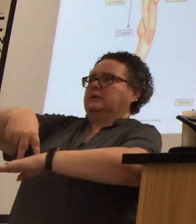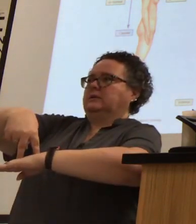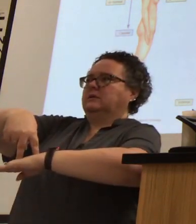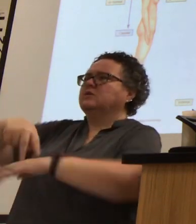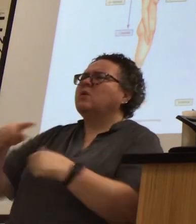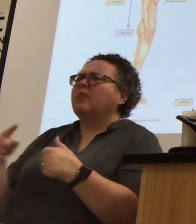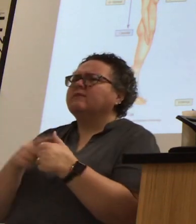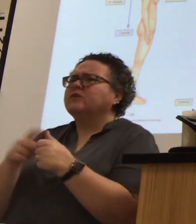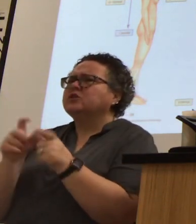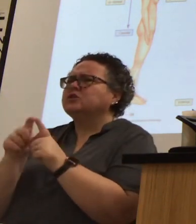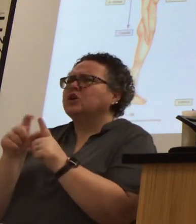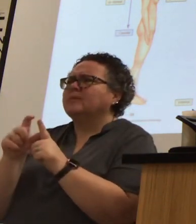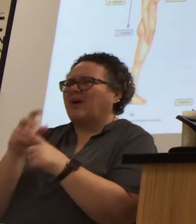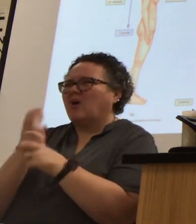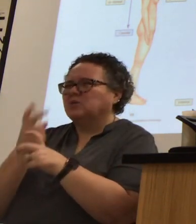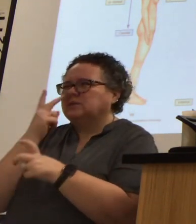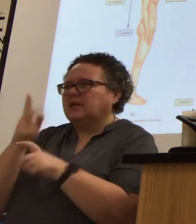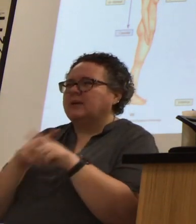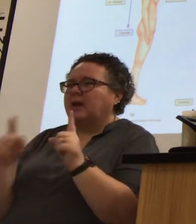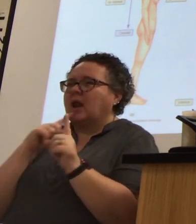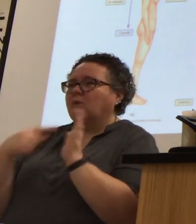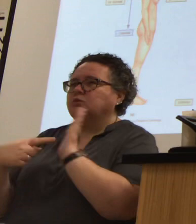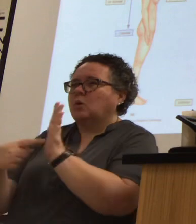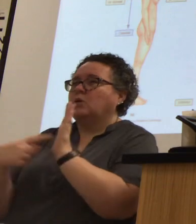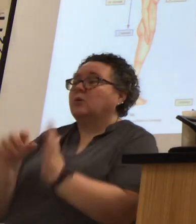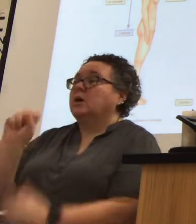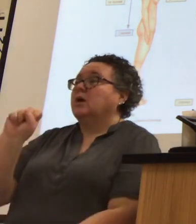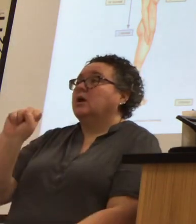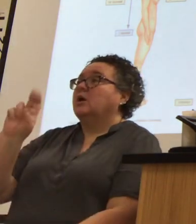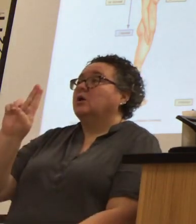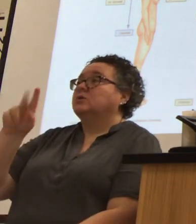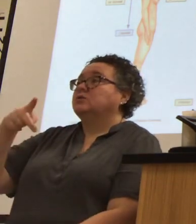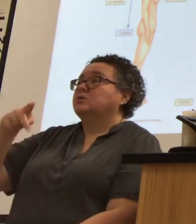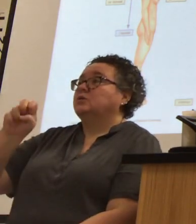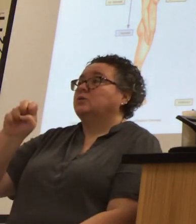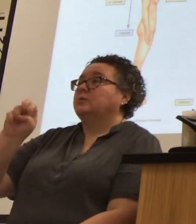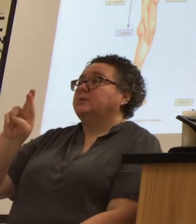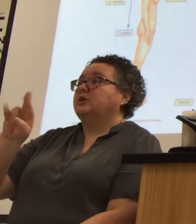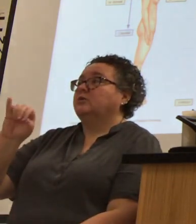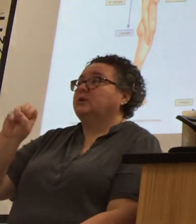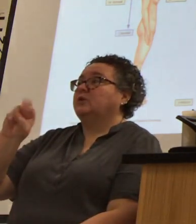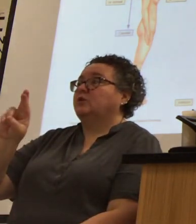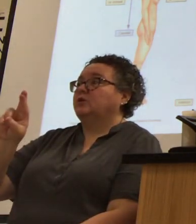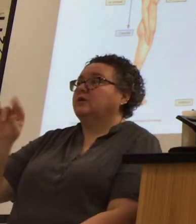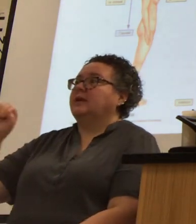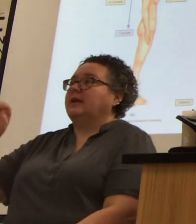on the board, is superior, inferior.